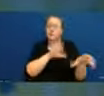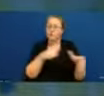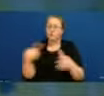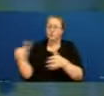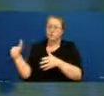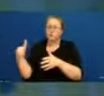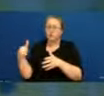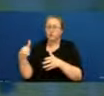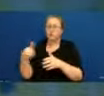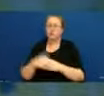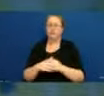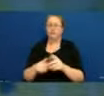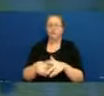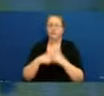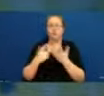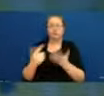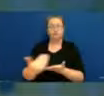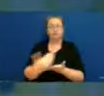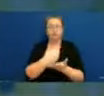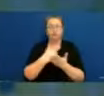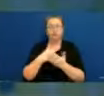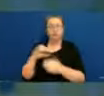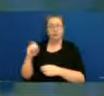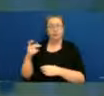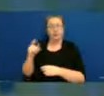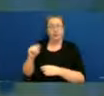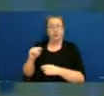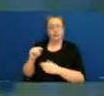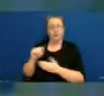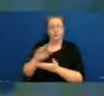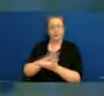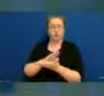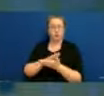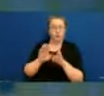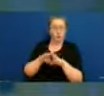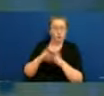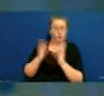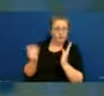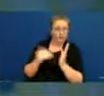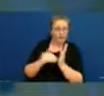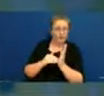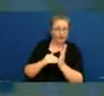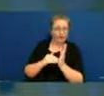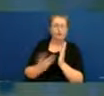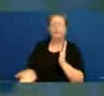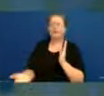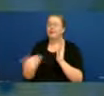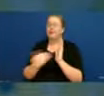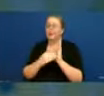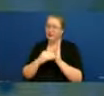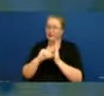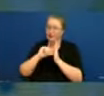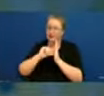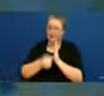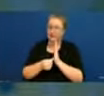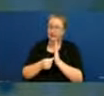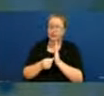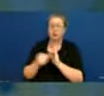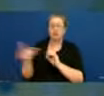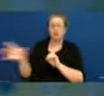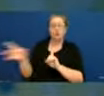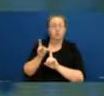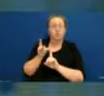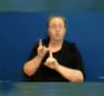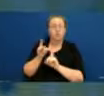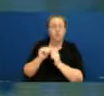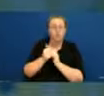beginning, middle of September when schools opened. As we have seen all along, the primary source where people are exposed